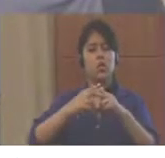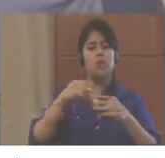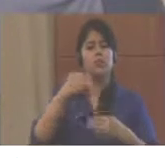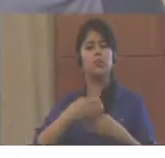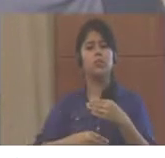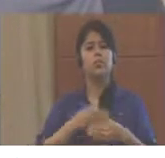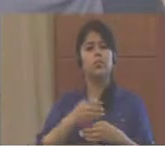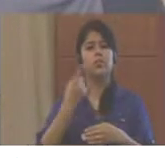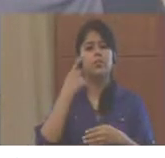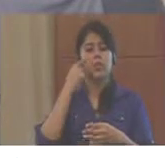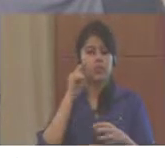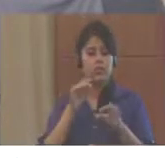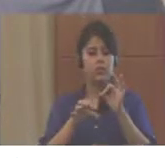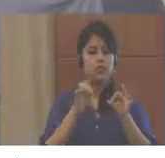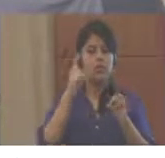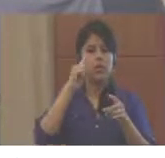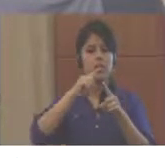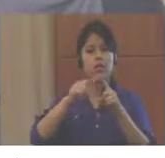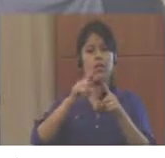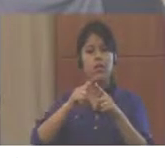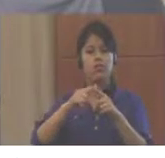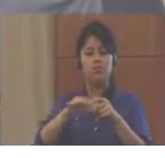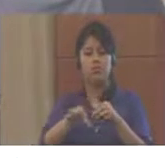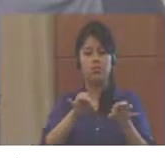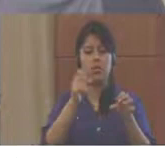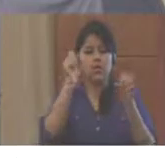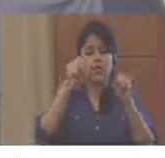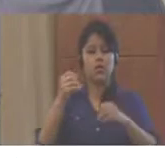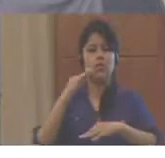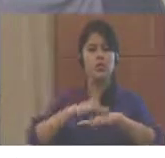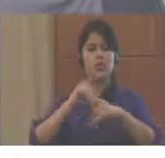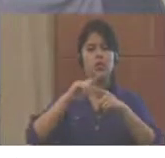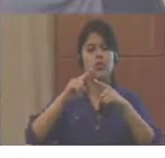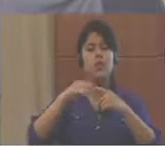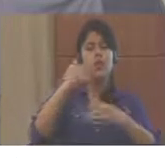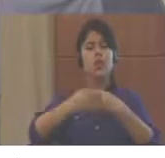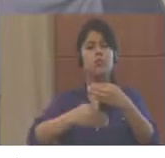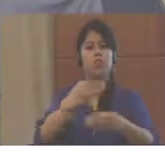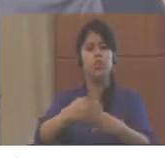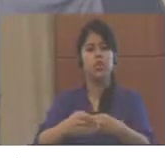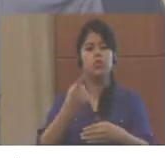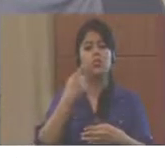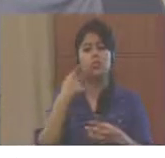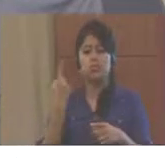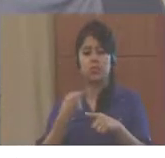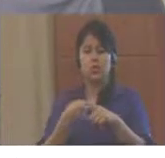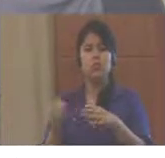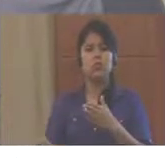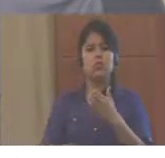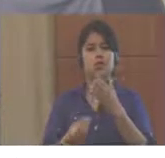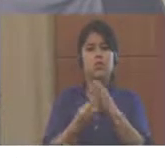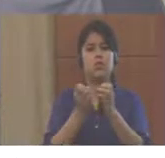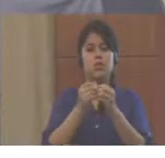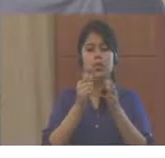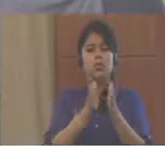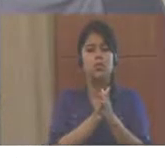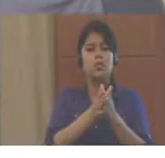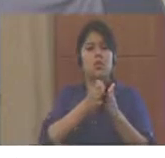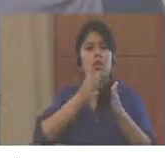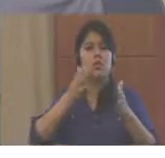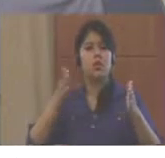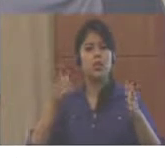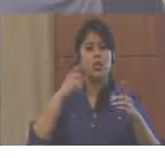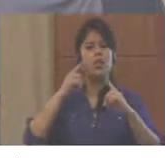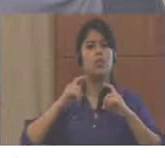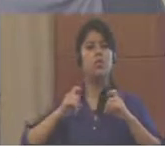the HFA review process, including a broad range of Caribbean stakeholder consultations, from